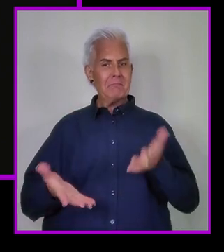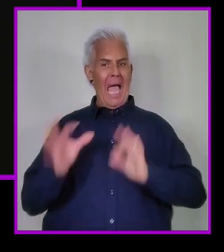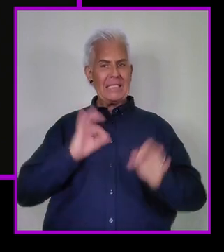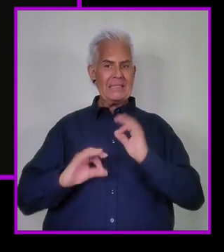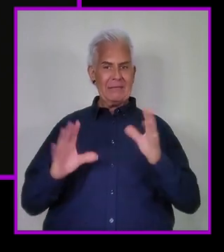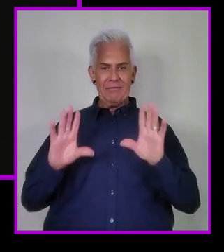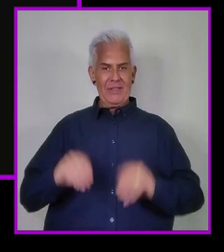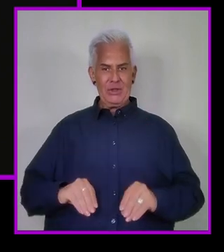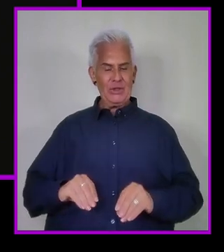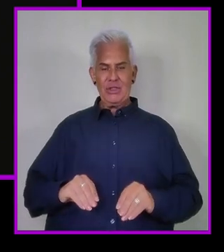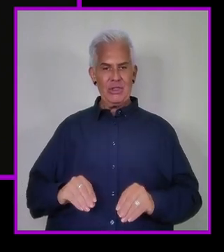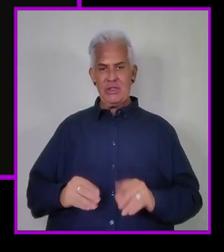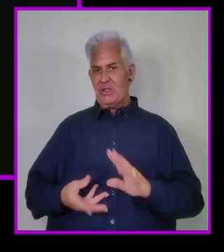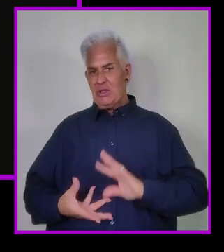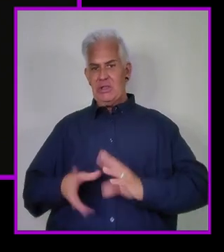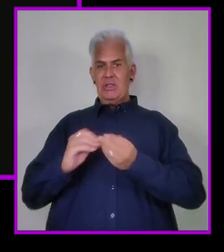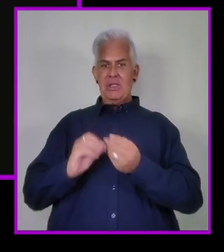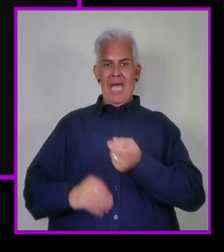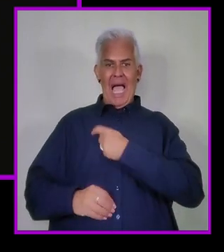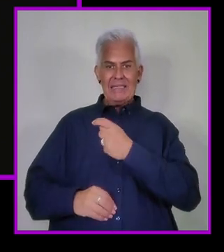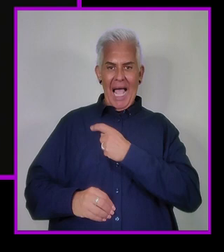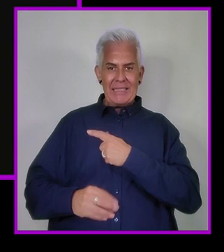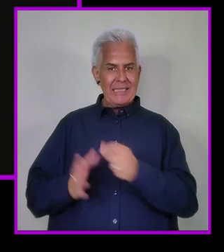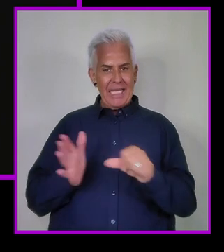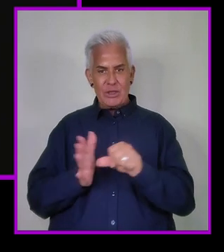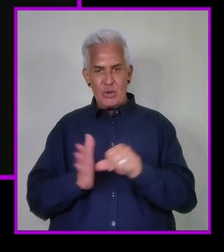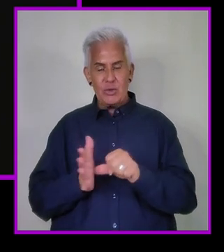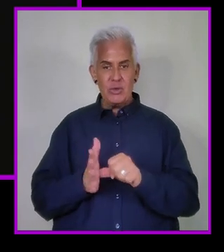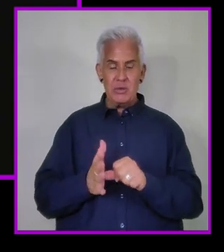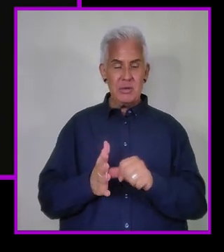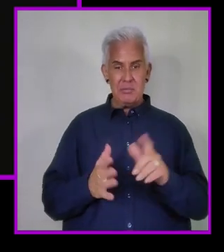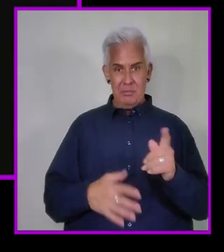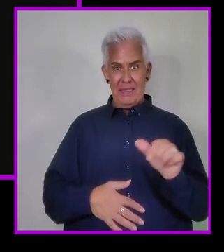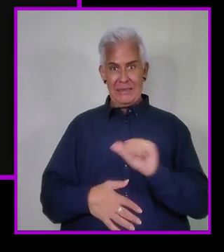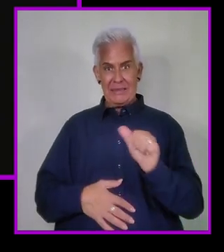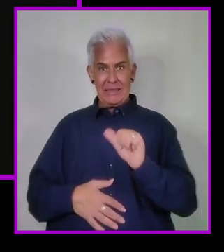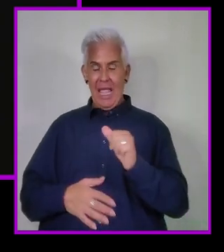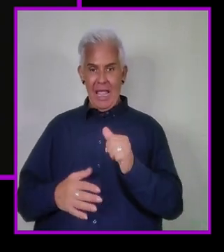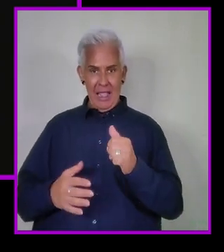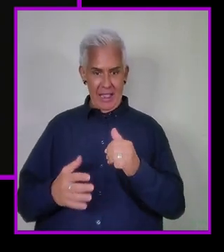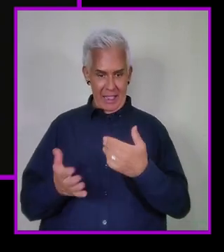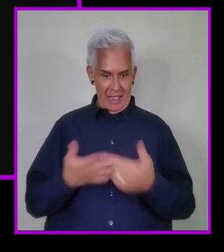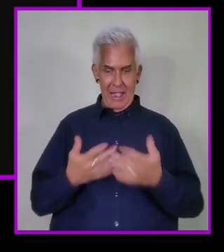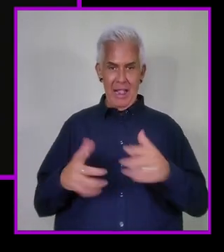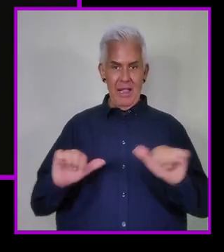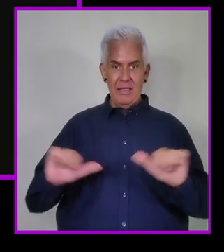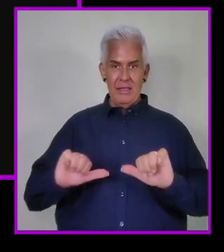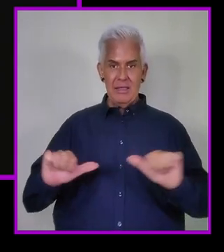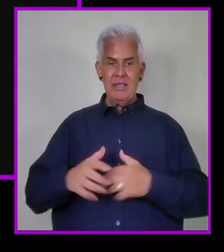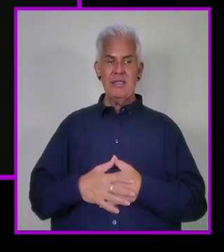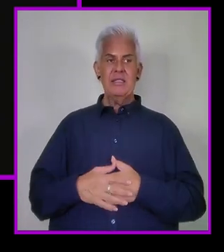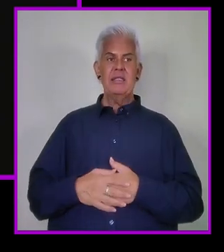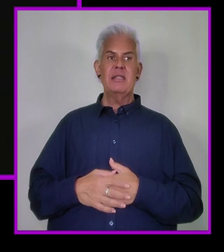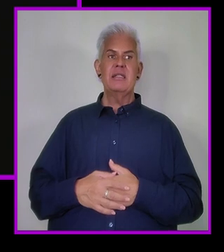me lots of kind of anxiety issues and horrible stuff that I think I'm probably still slightly dealing with. But it